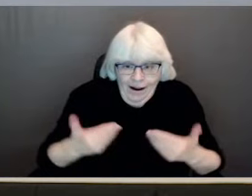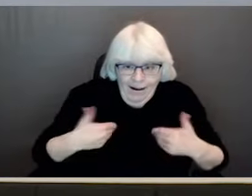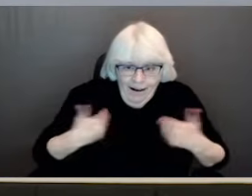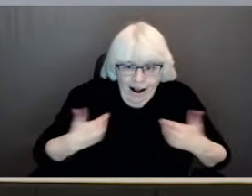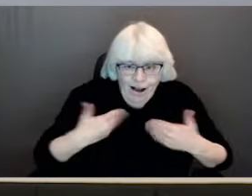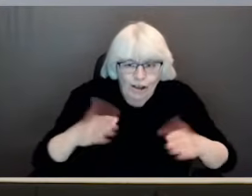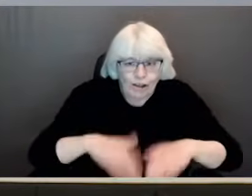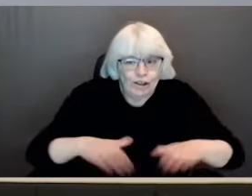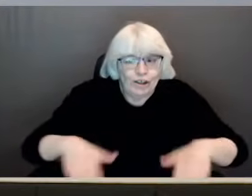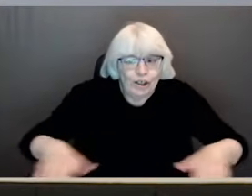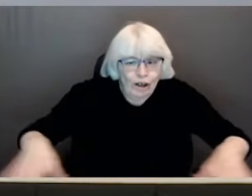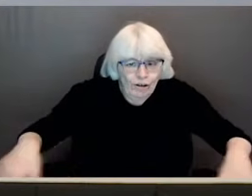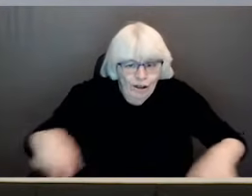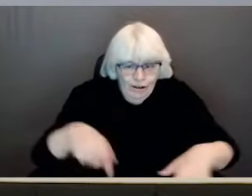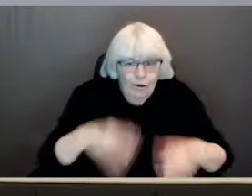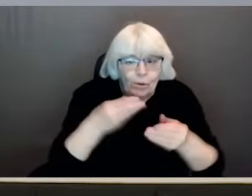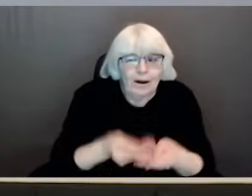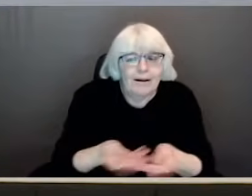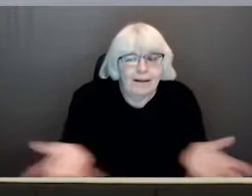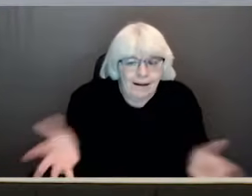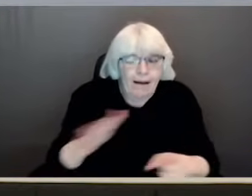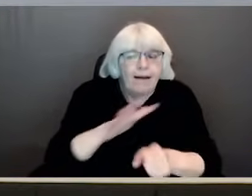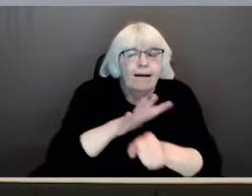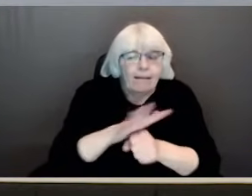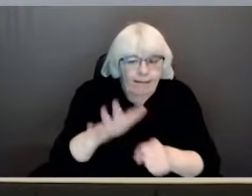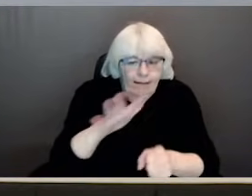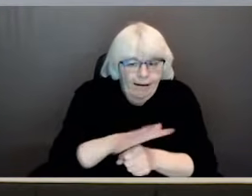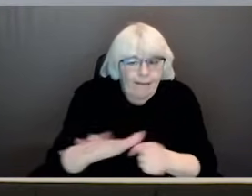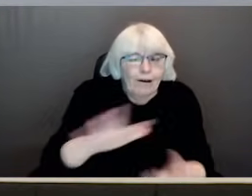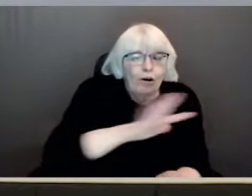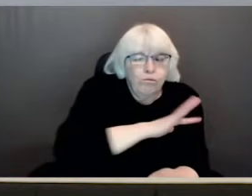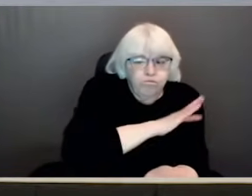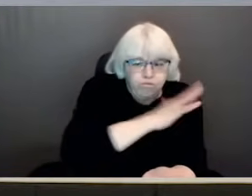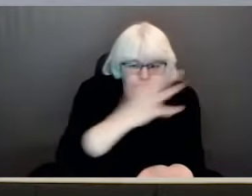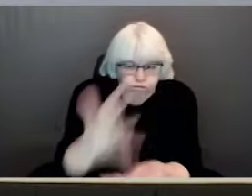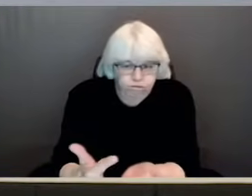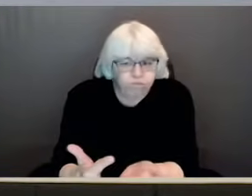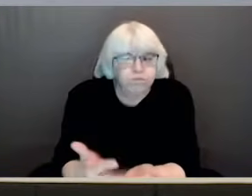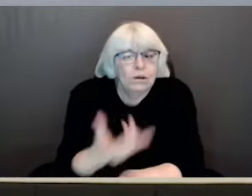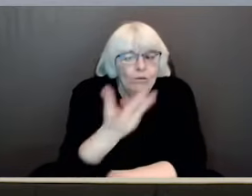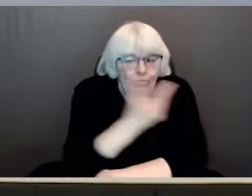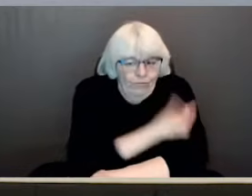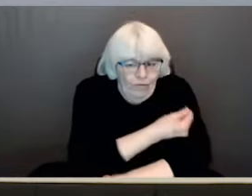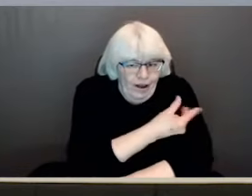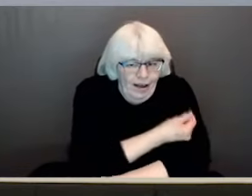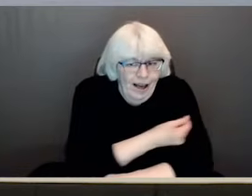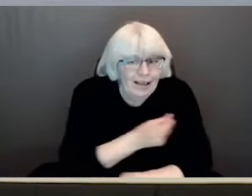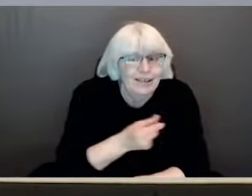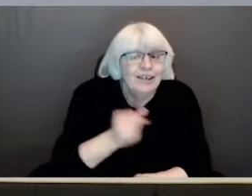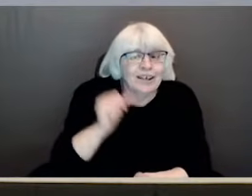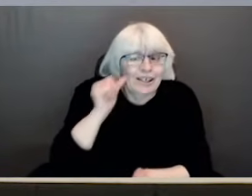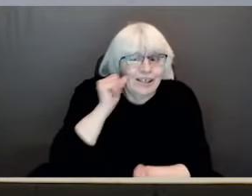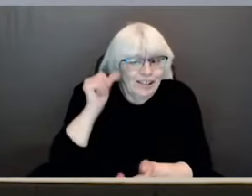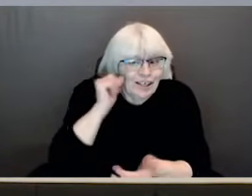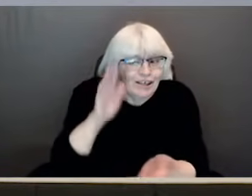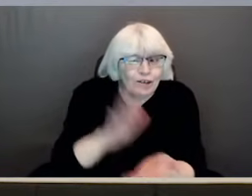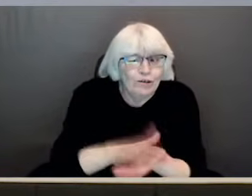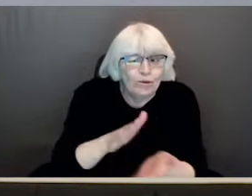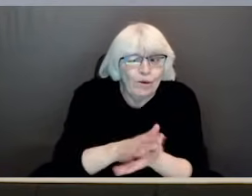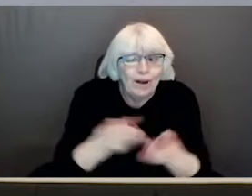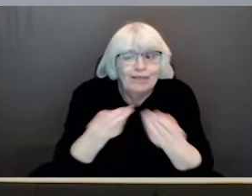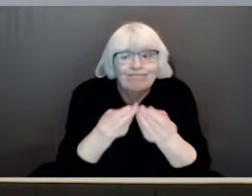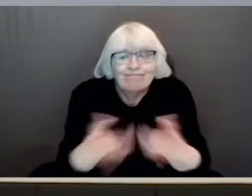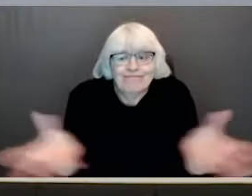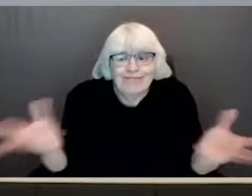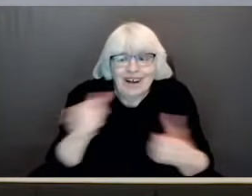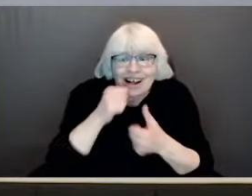group. Yesterday, schools began distributing a letter to parents and guardians of children aged 5 to 11, asking if they plan